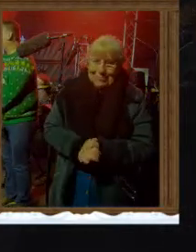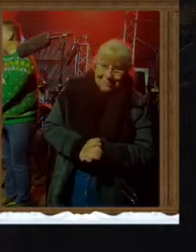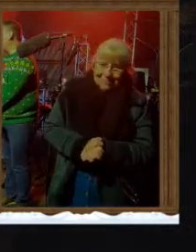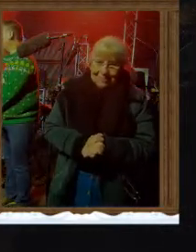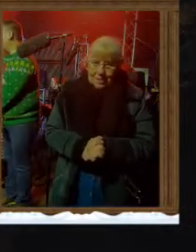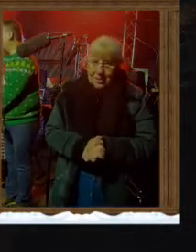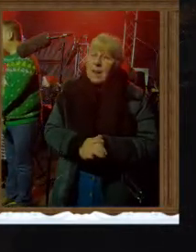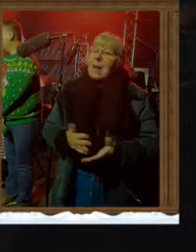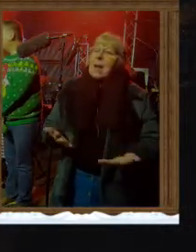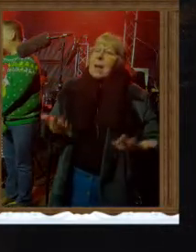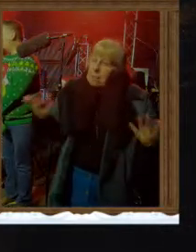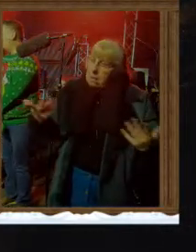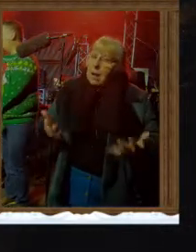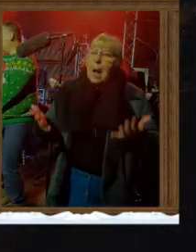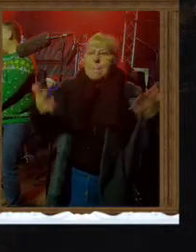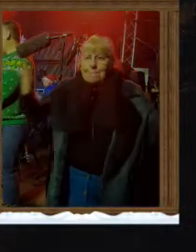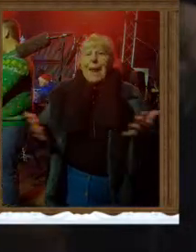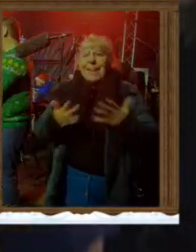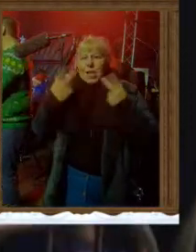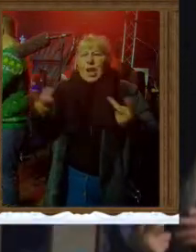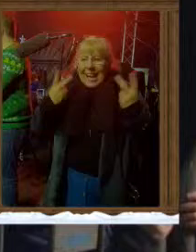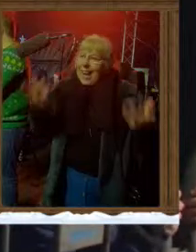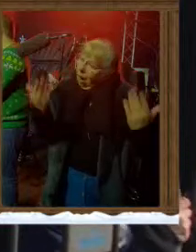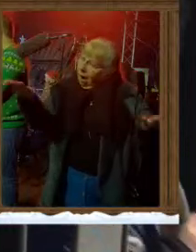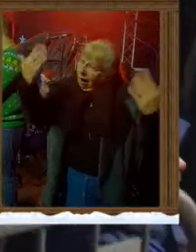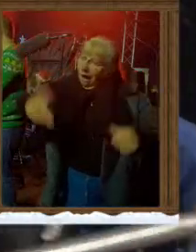No, I said give yourselves a big cheer.